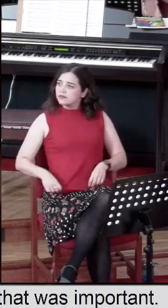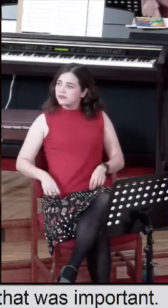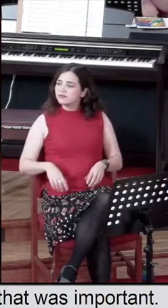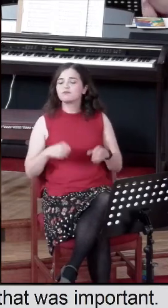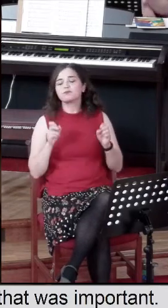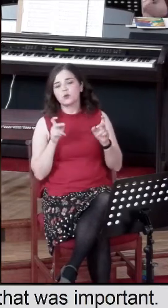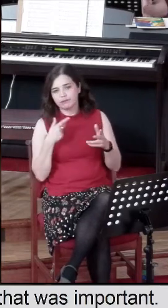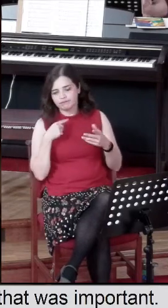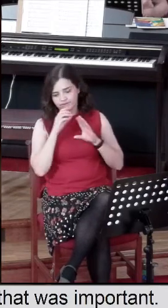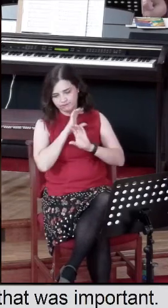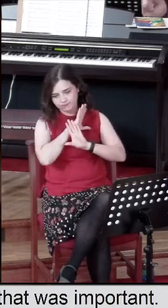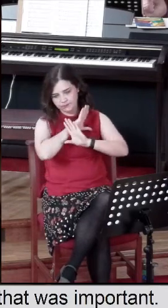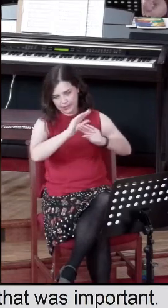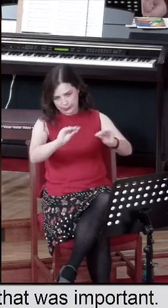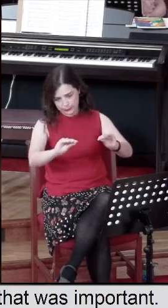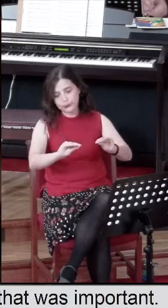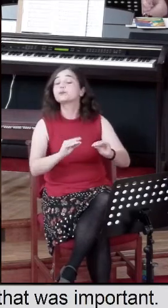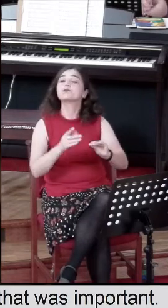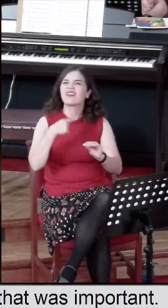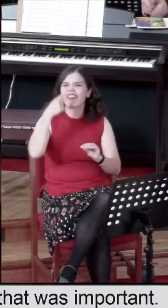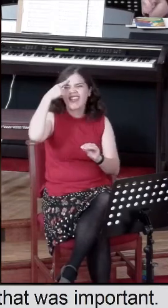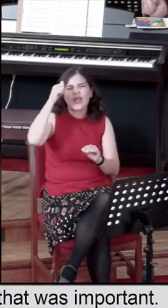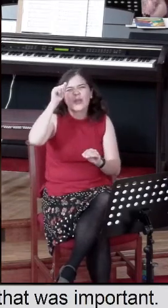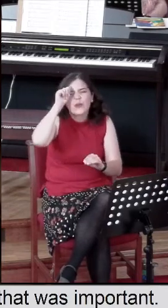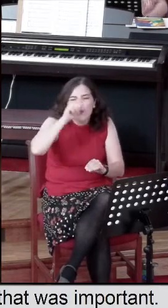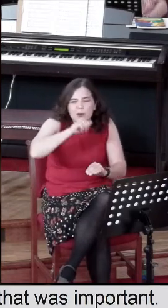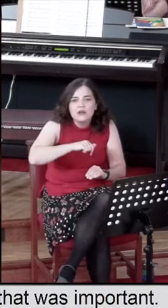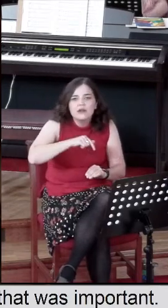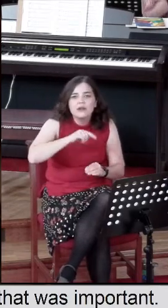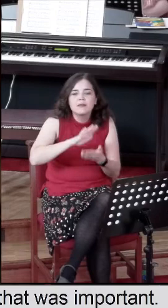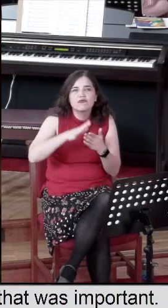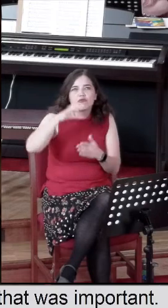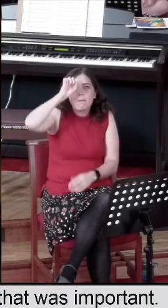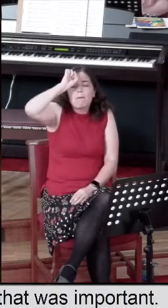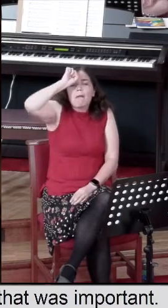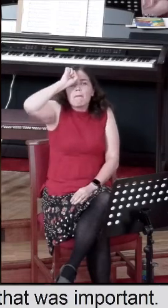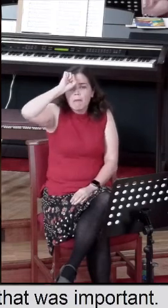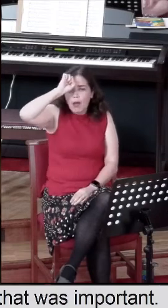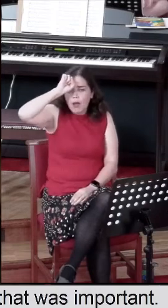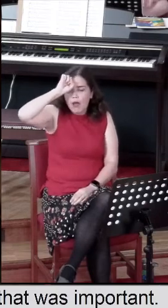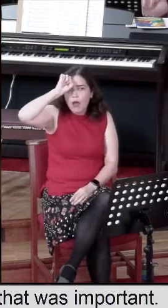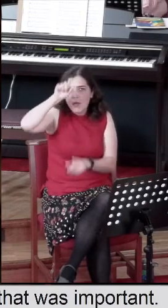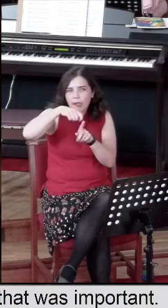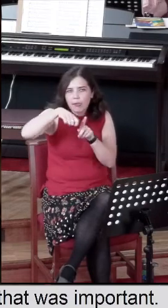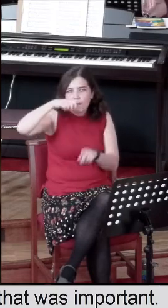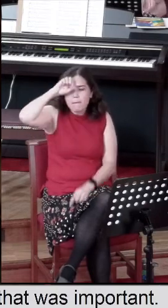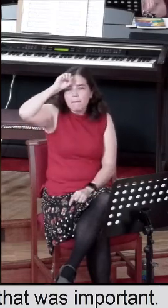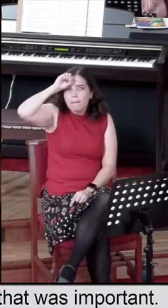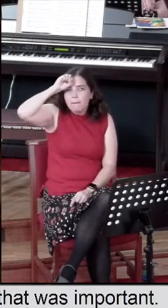No. Okay, I'll tell you. Although I think you know anyway. It's to remember something. The thing is, if you've got